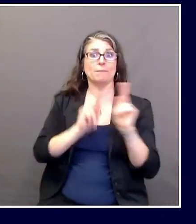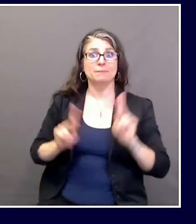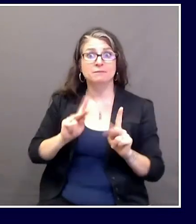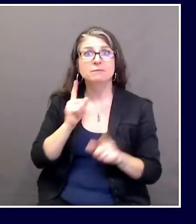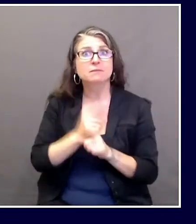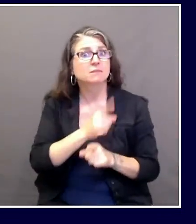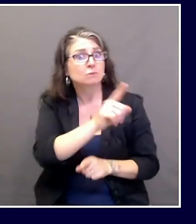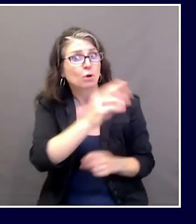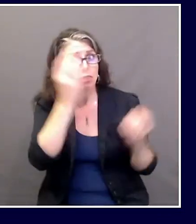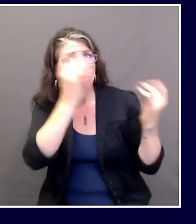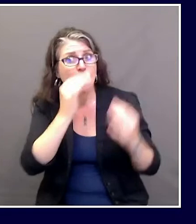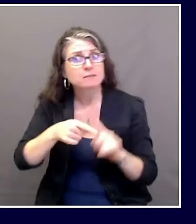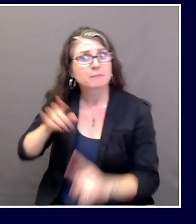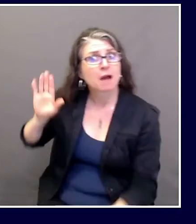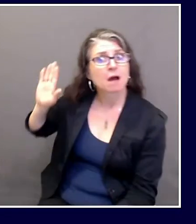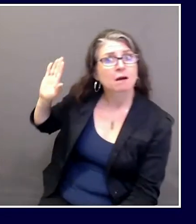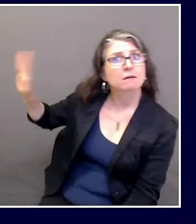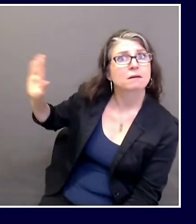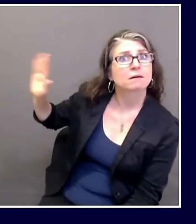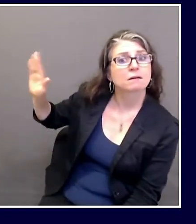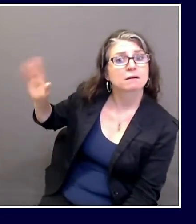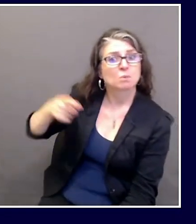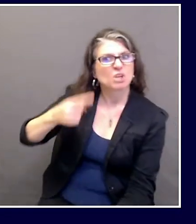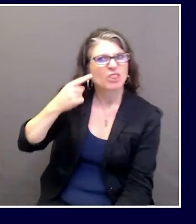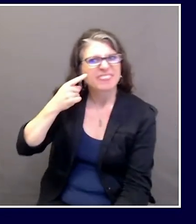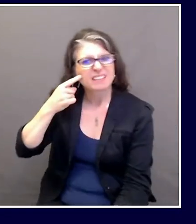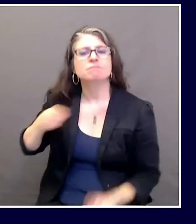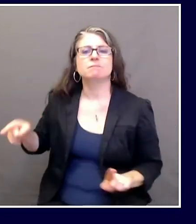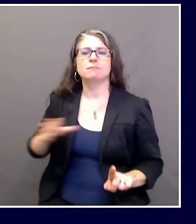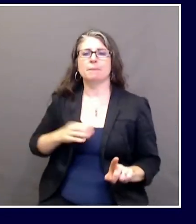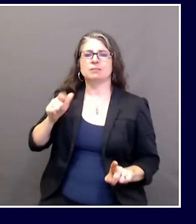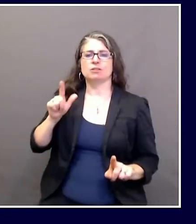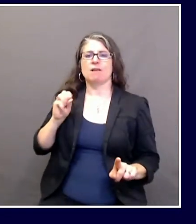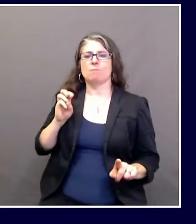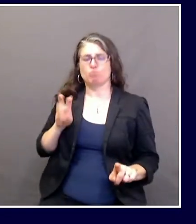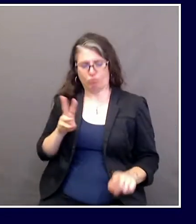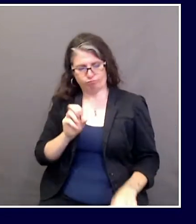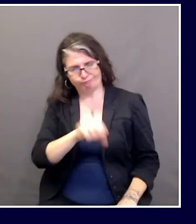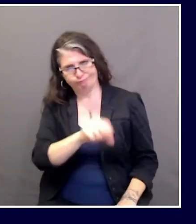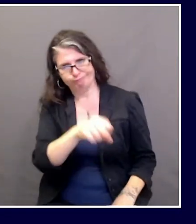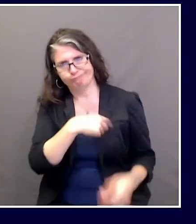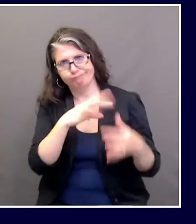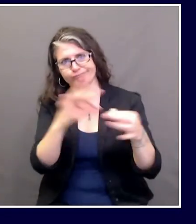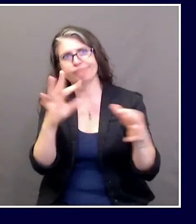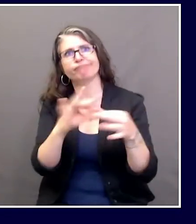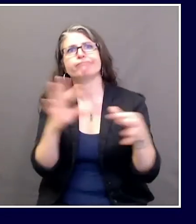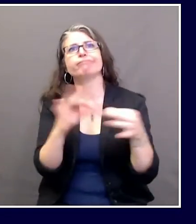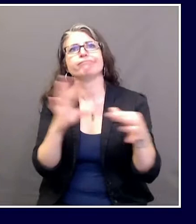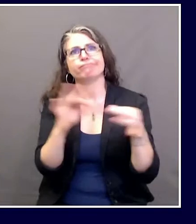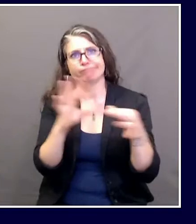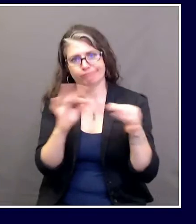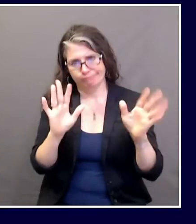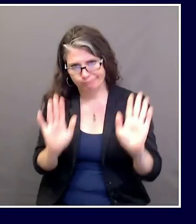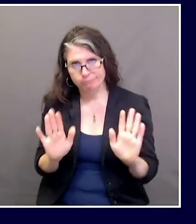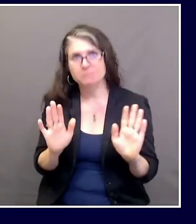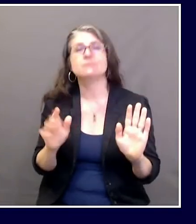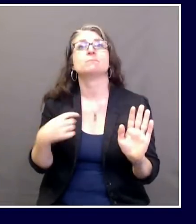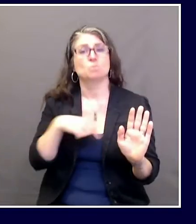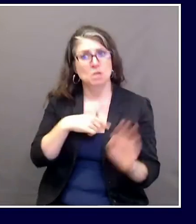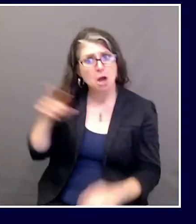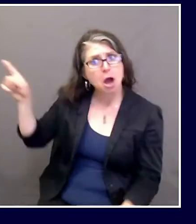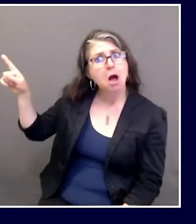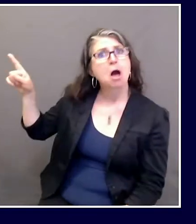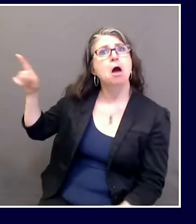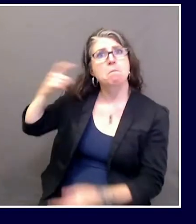I'll just begin by saying we're evaluating all of the above because that's our job, is to see what could work, what might work,